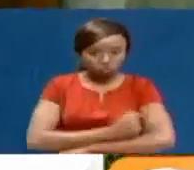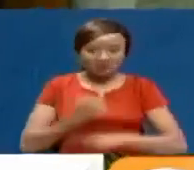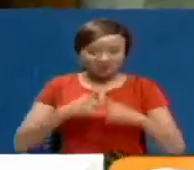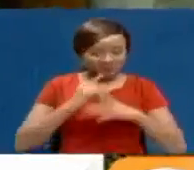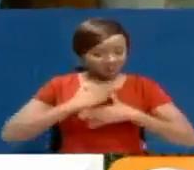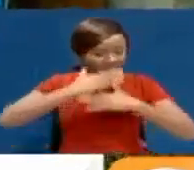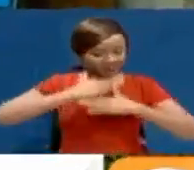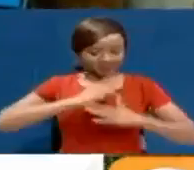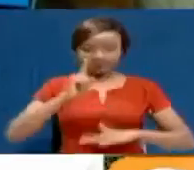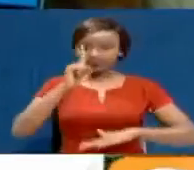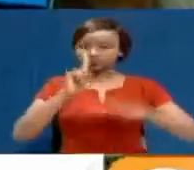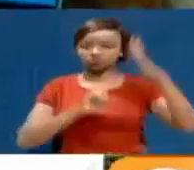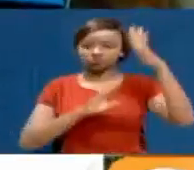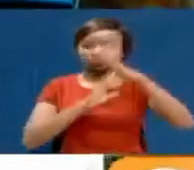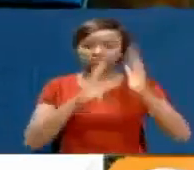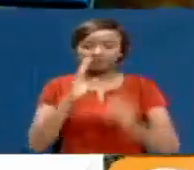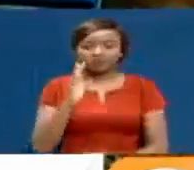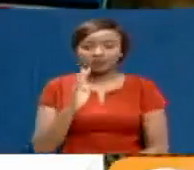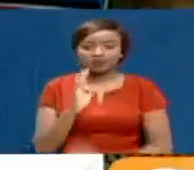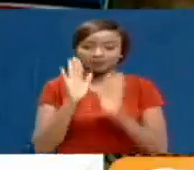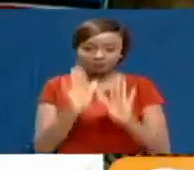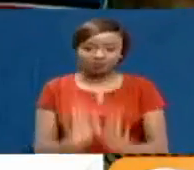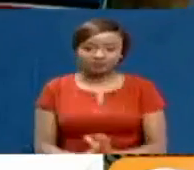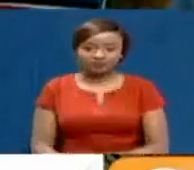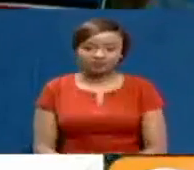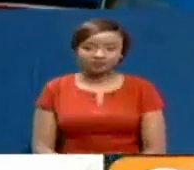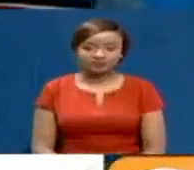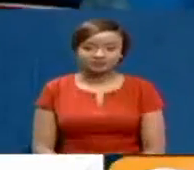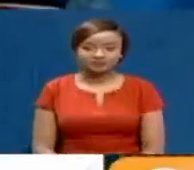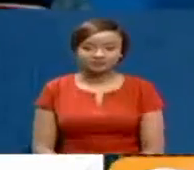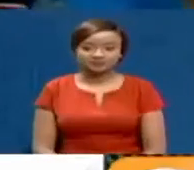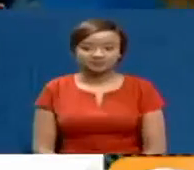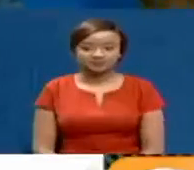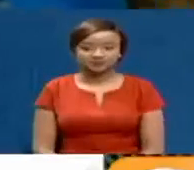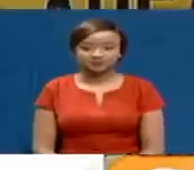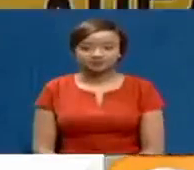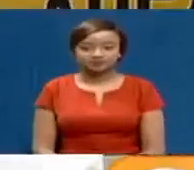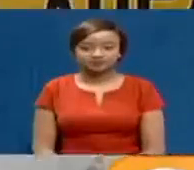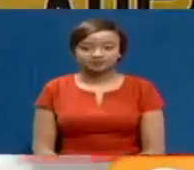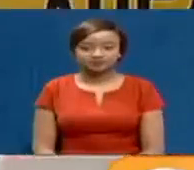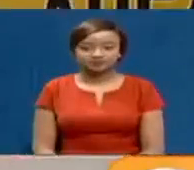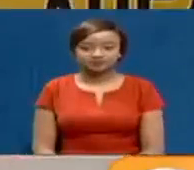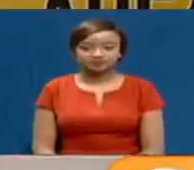healthy. Makori Ongechi, Citizen TV, Nairobi. Now, at the same time,